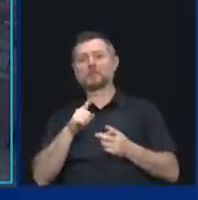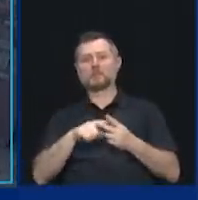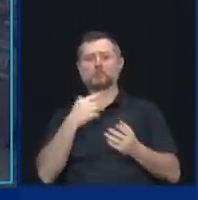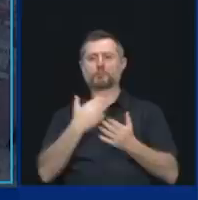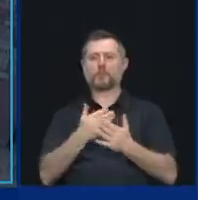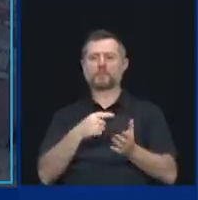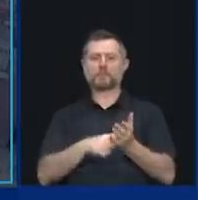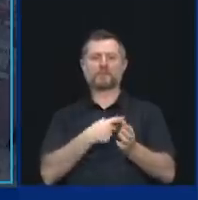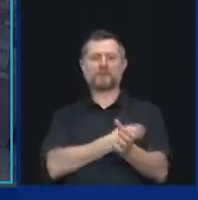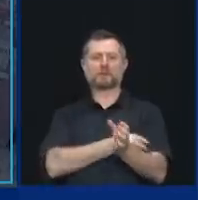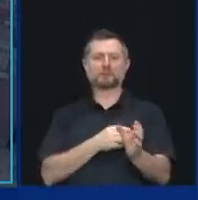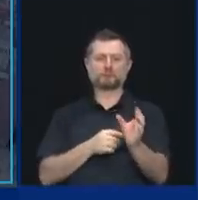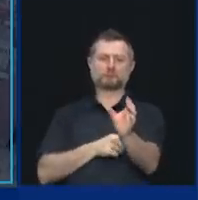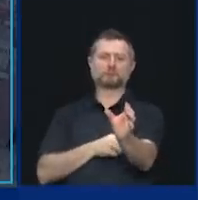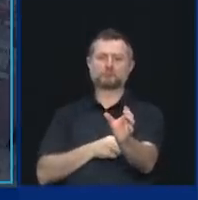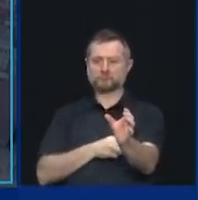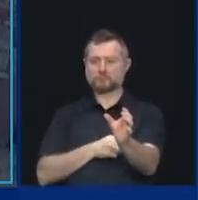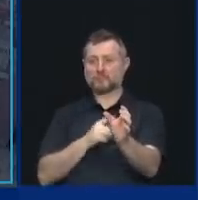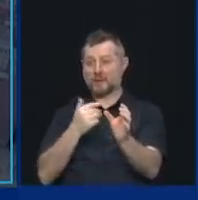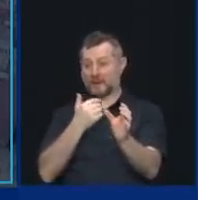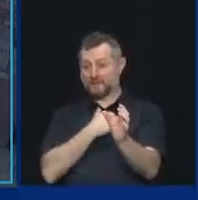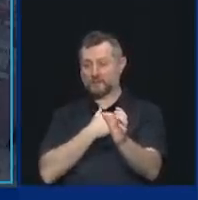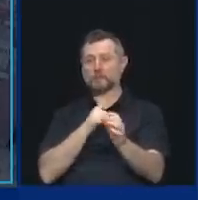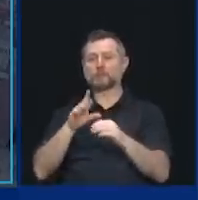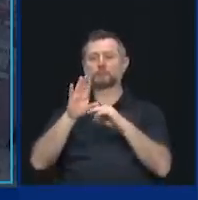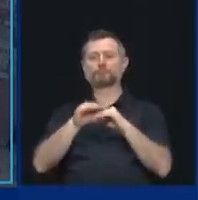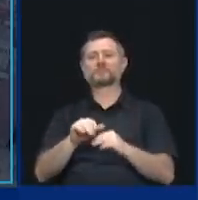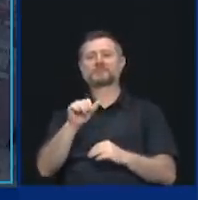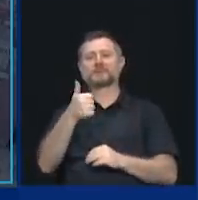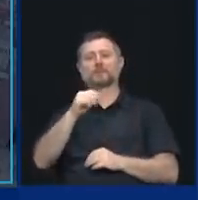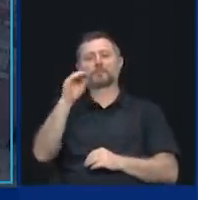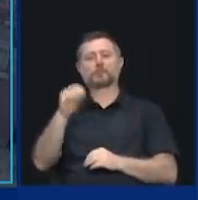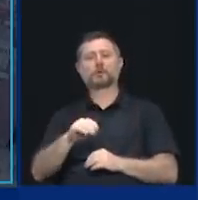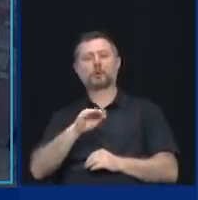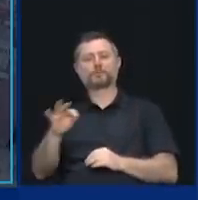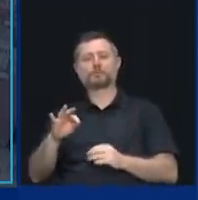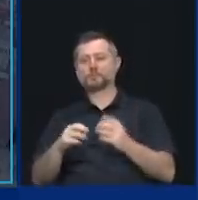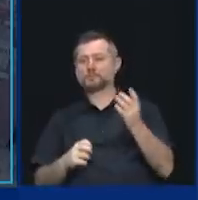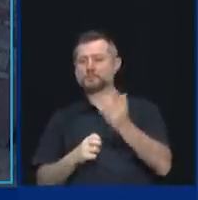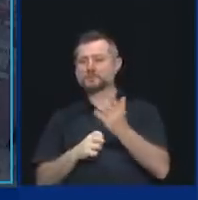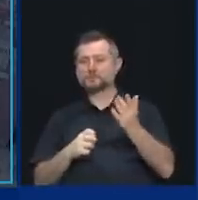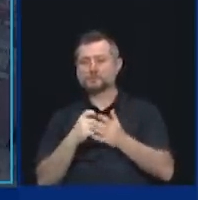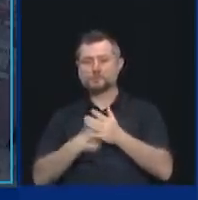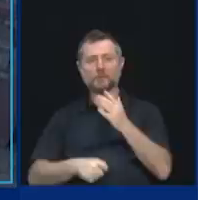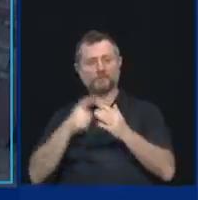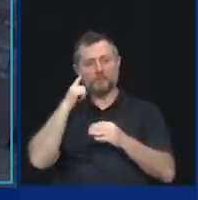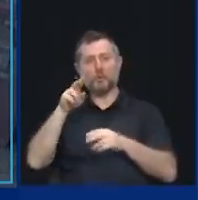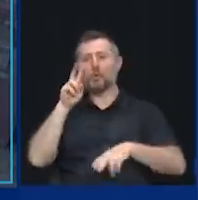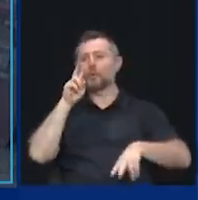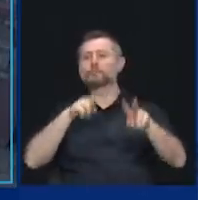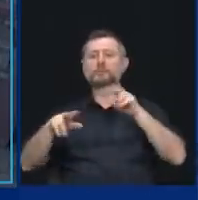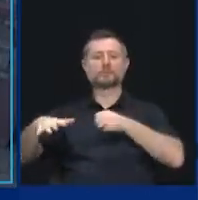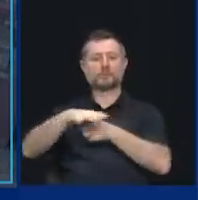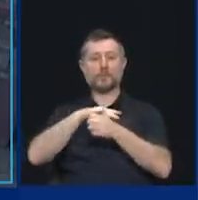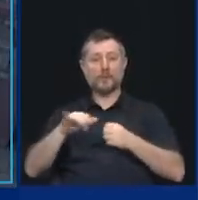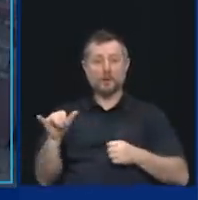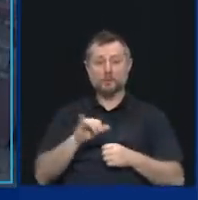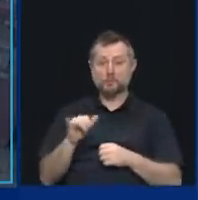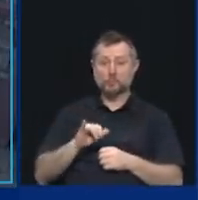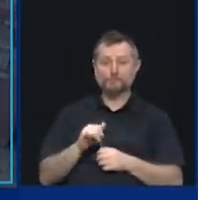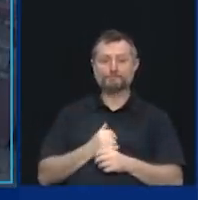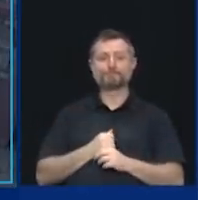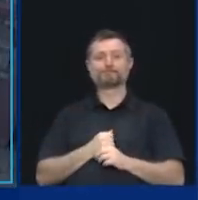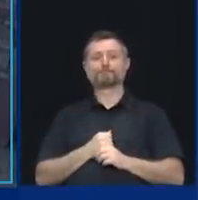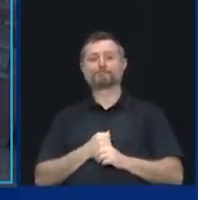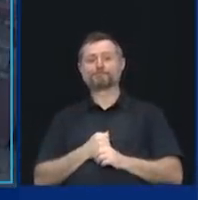vaccinated. $10 off on Observatory tickets. They're going to have exclusive access hours where people will